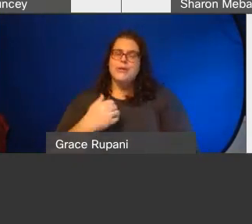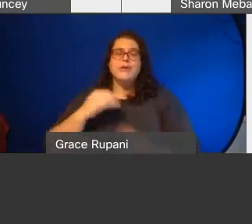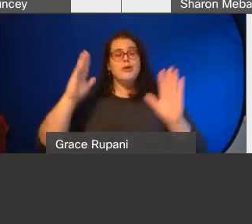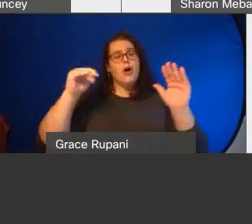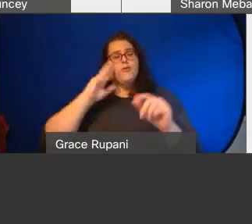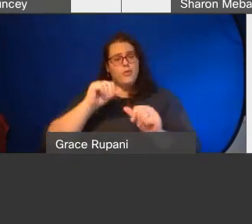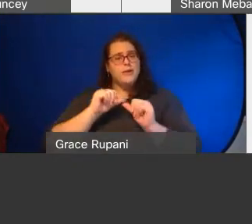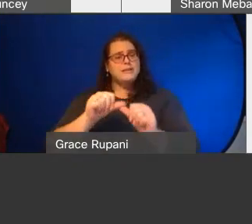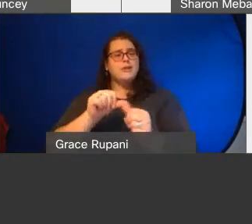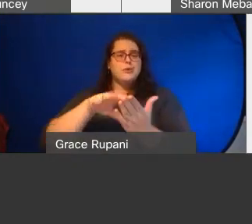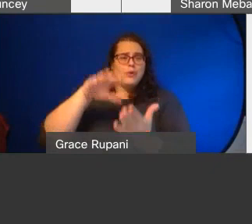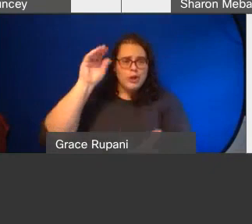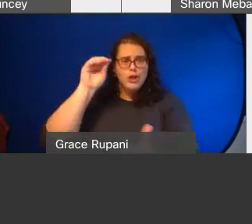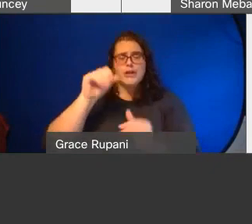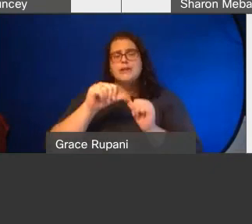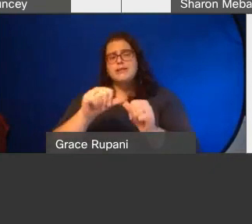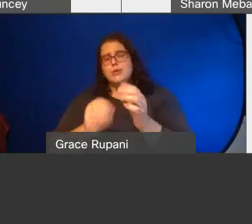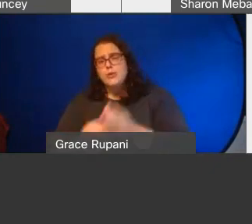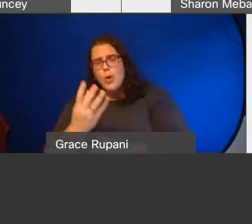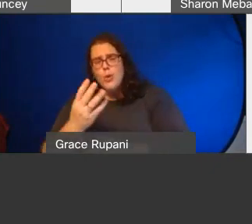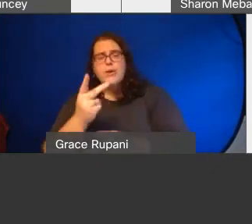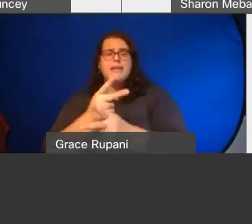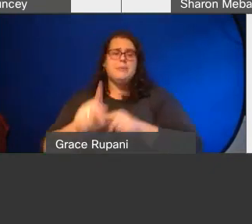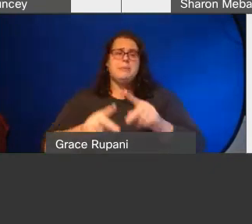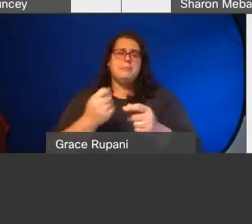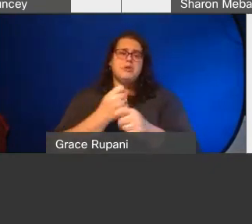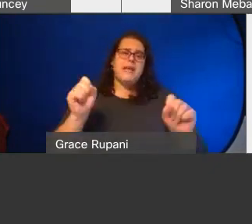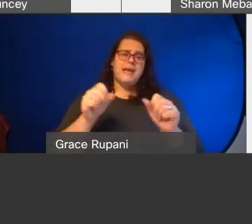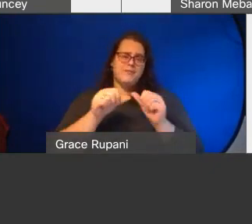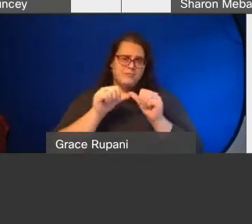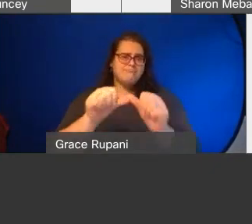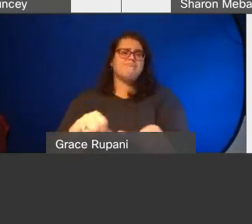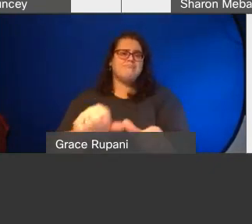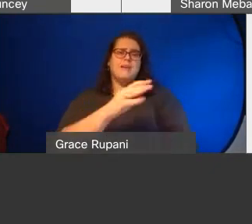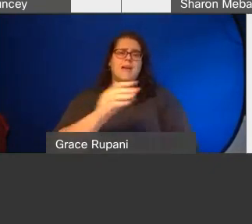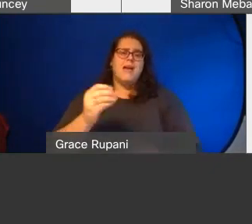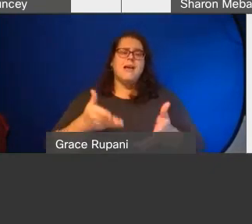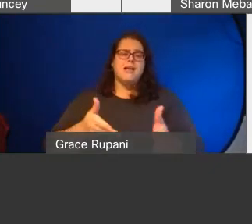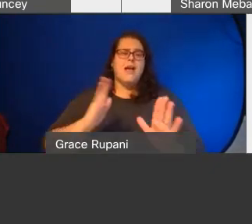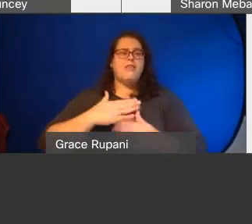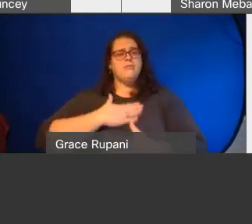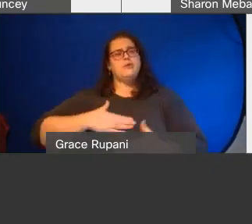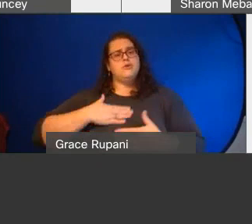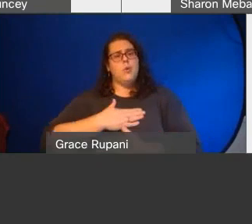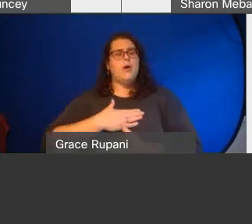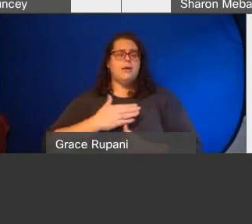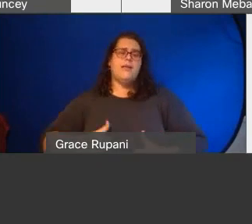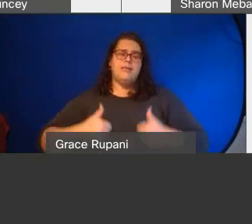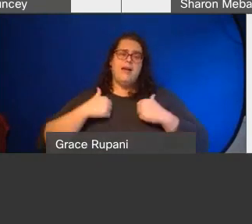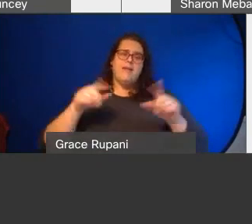learn and grow and keep our people safe, and allow them to enjoy the fruits of life that we all do.